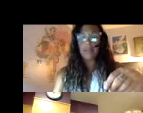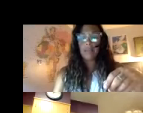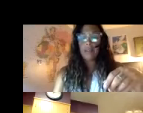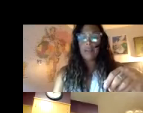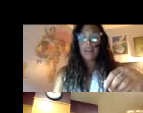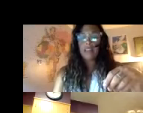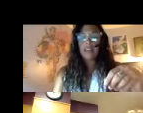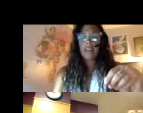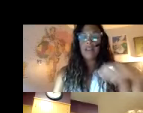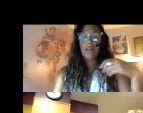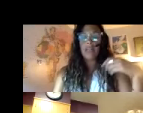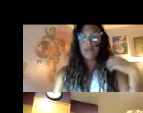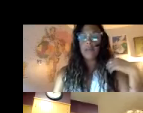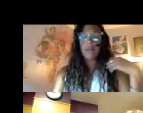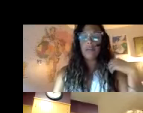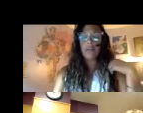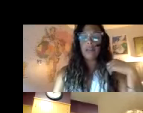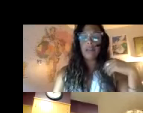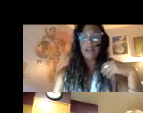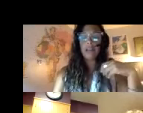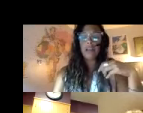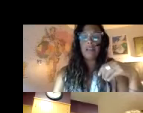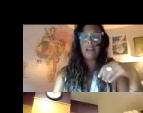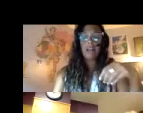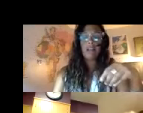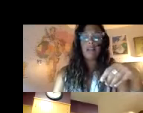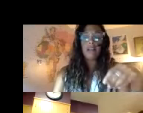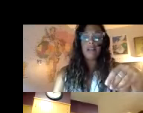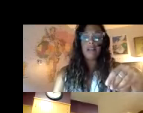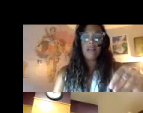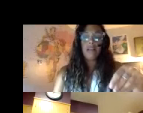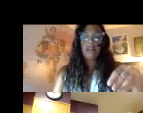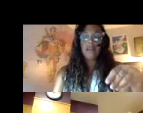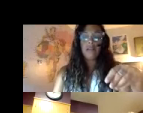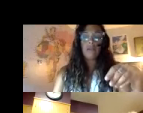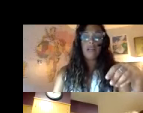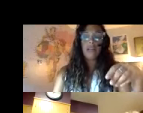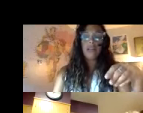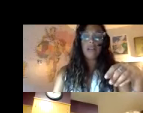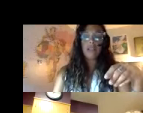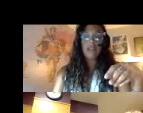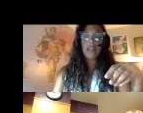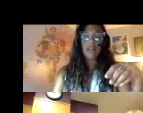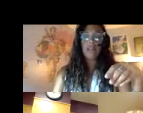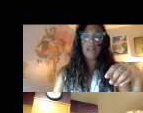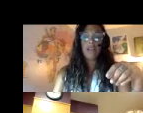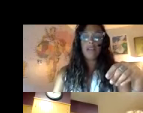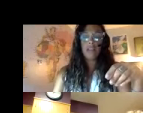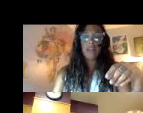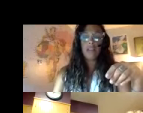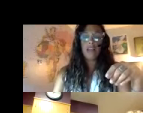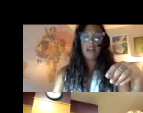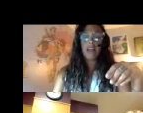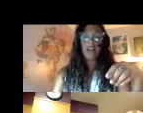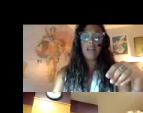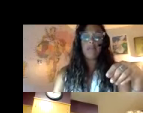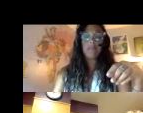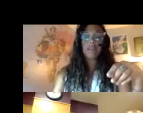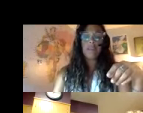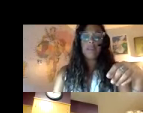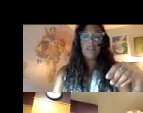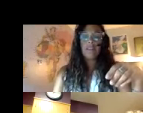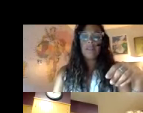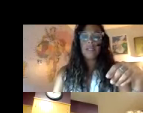So the area is susceptible to flooding from both rainfall flooding as well